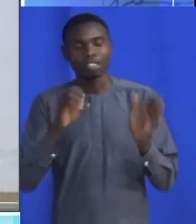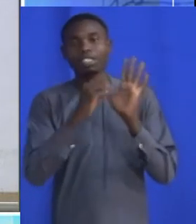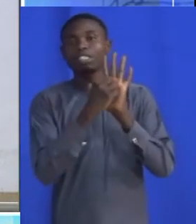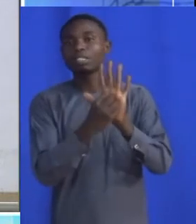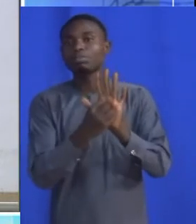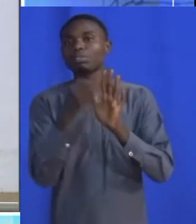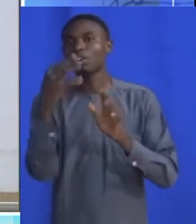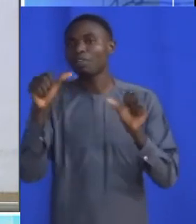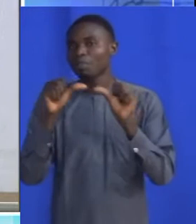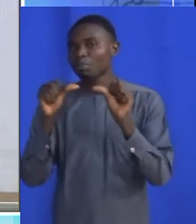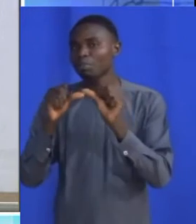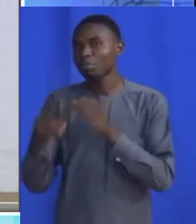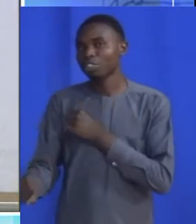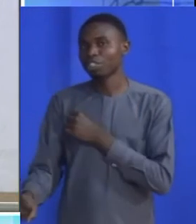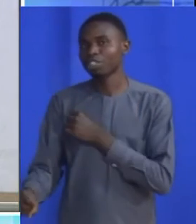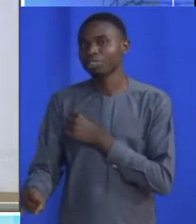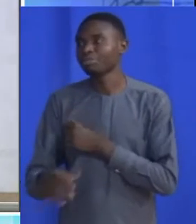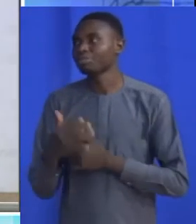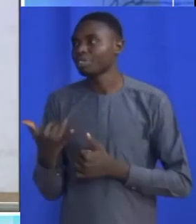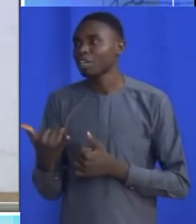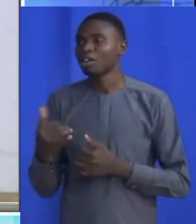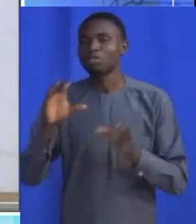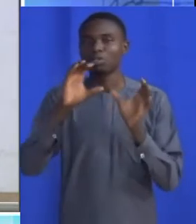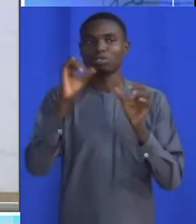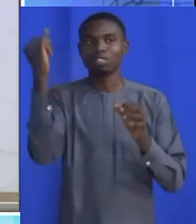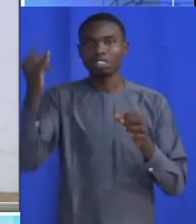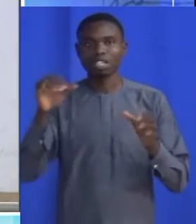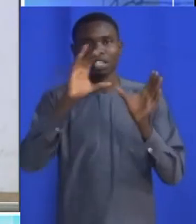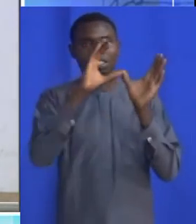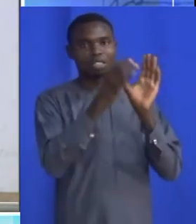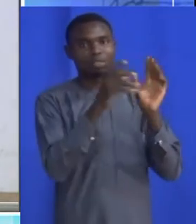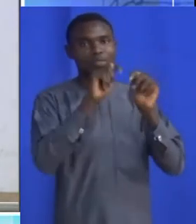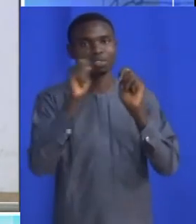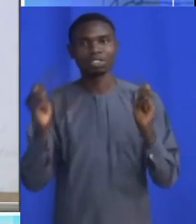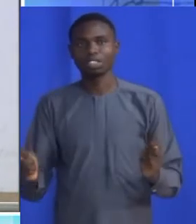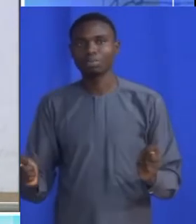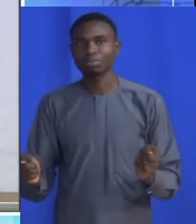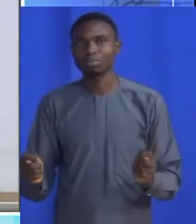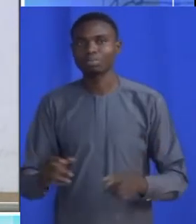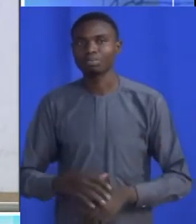Of the country.